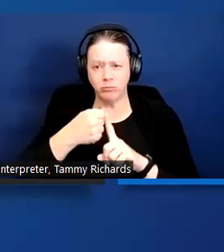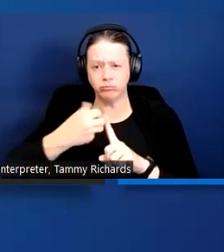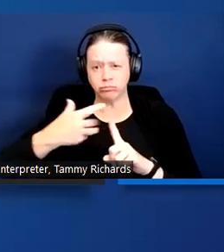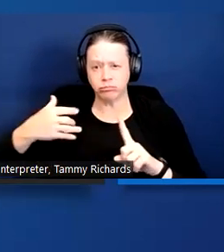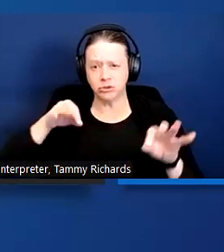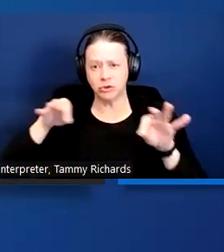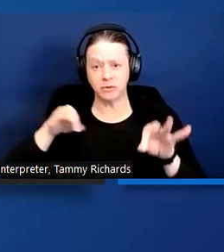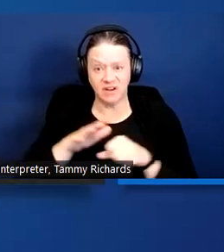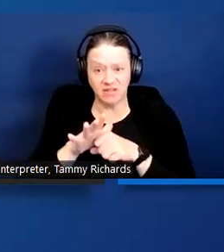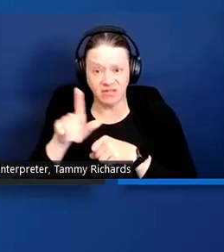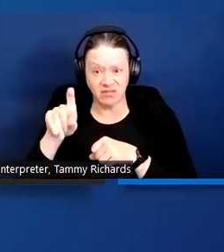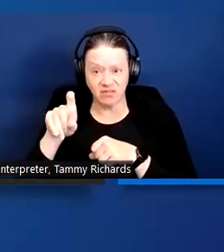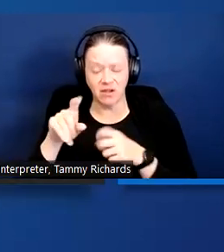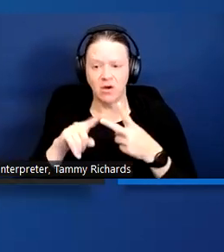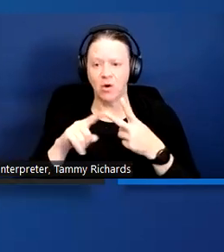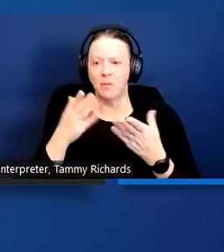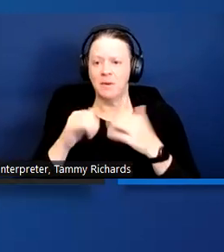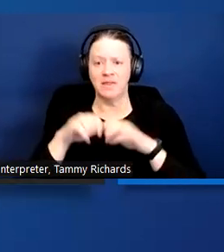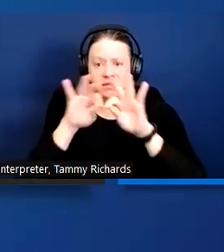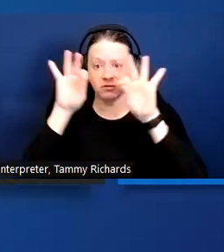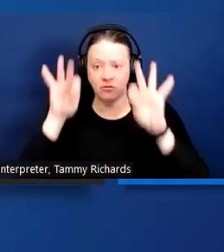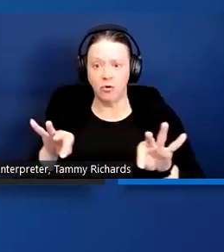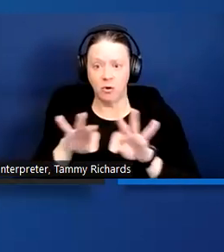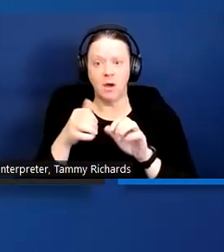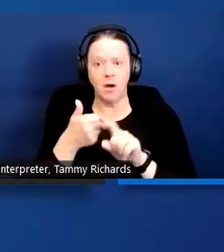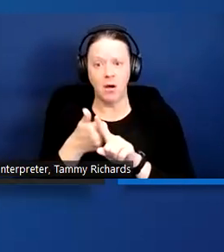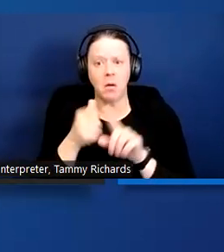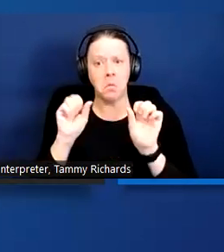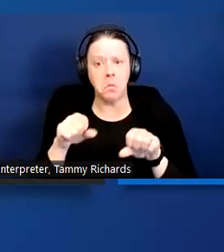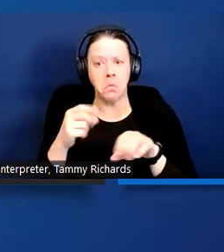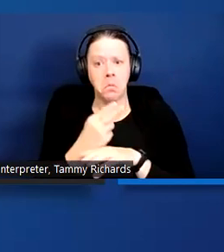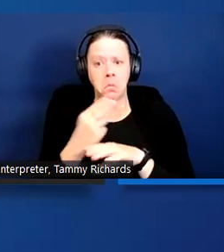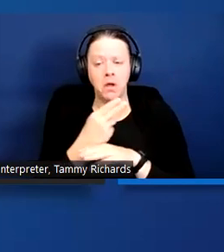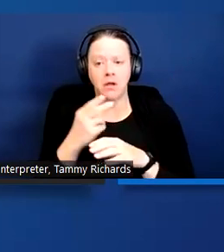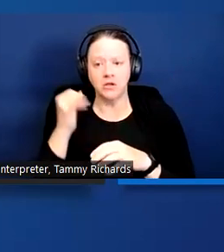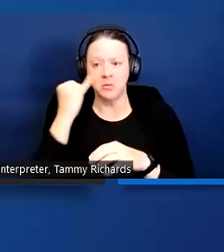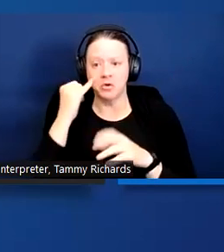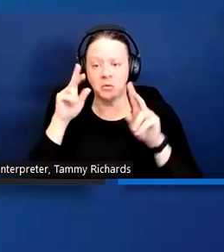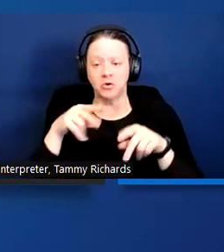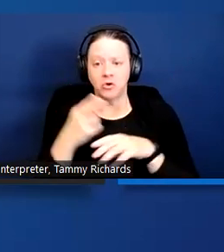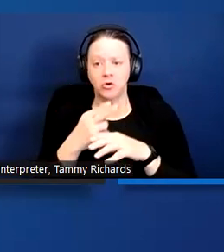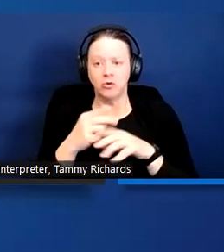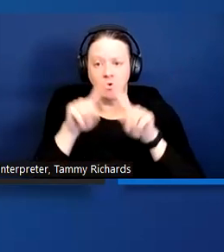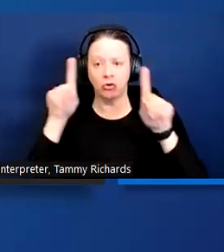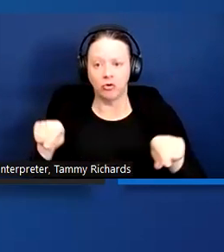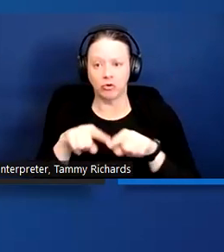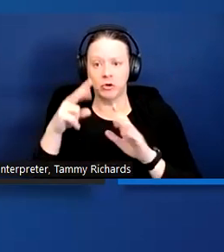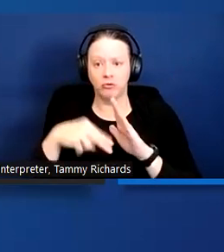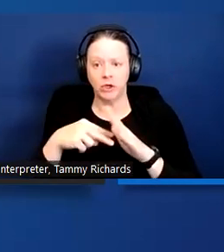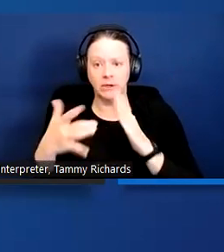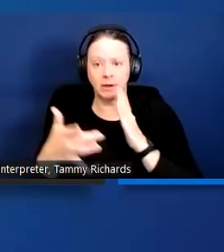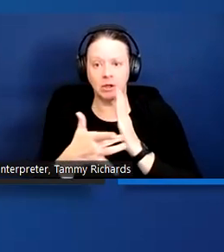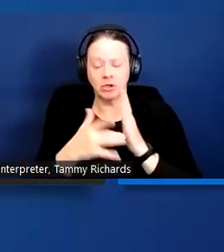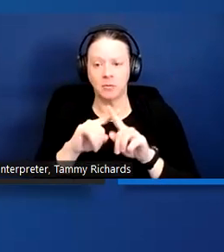Or, this form might be usable by someone with using a screen reader, but when